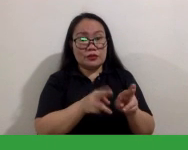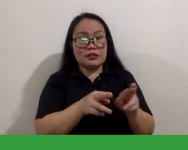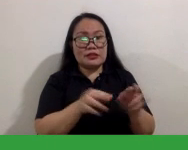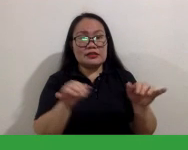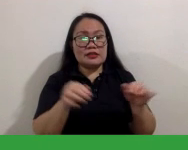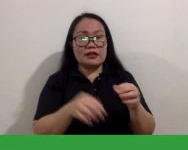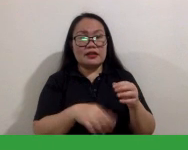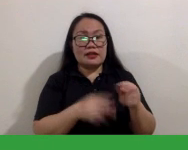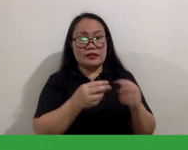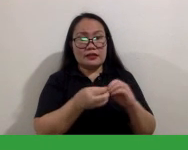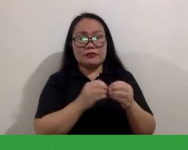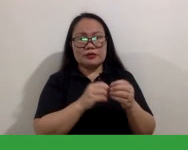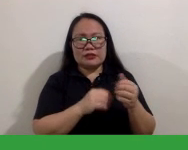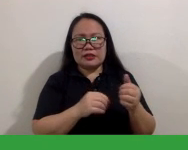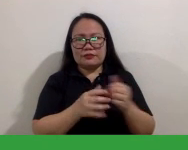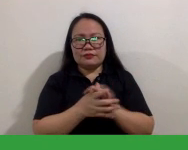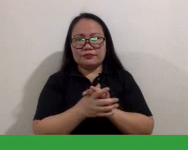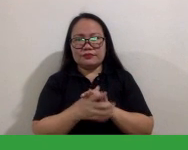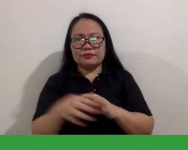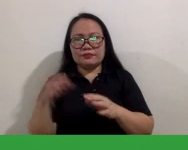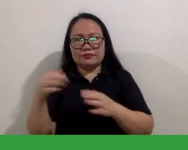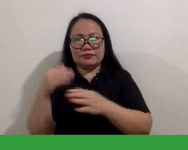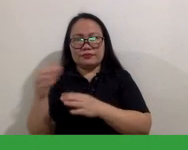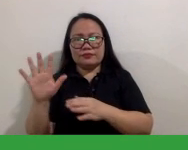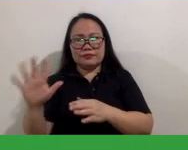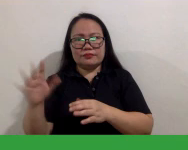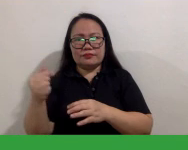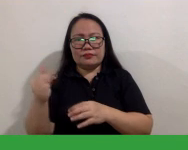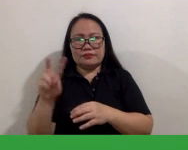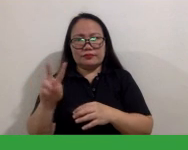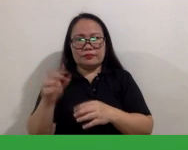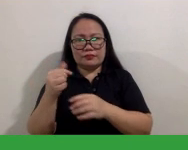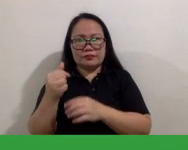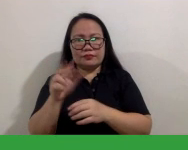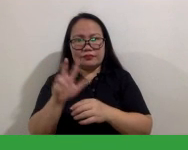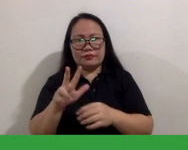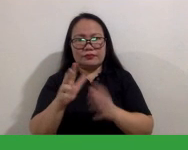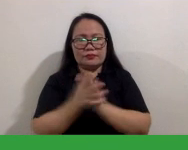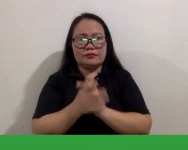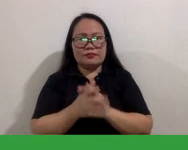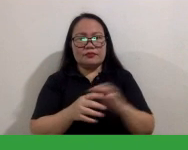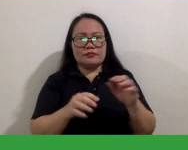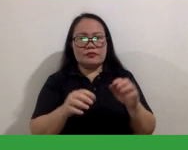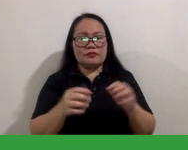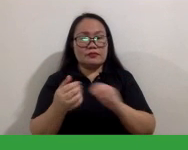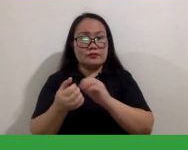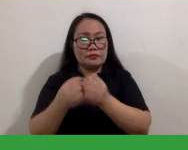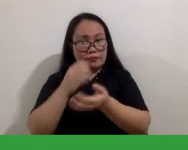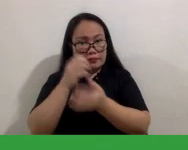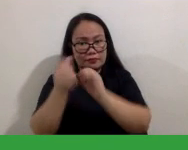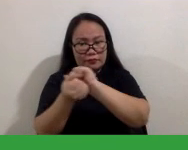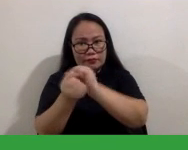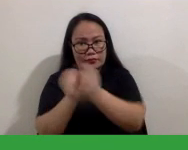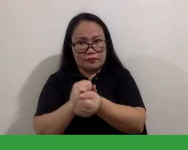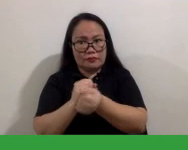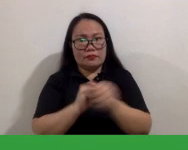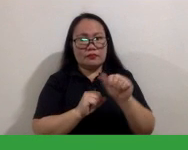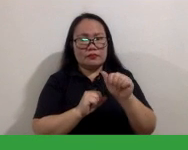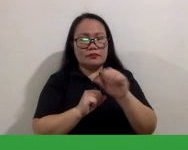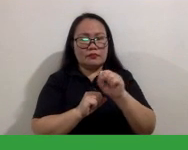itself. Another. So, I have the quantity of 5 plus 2 plus 3. I want you to make this